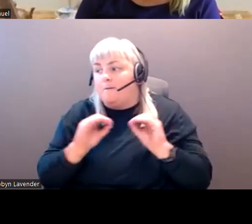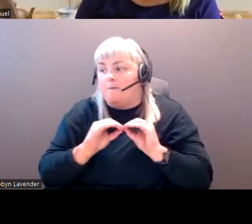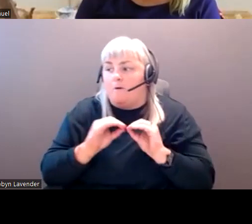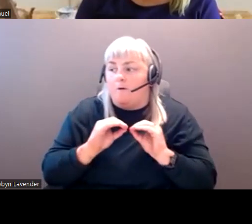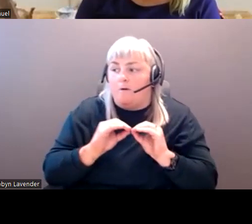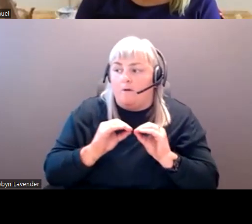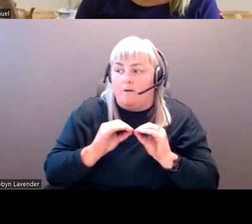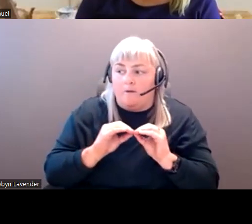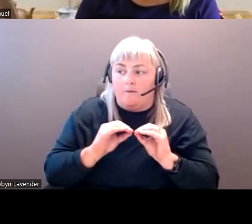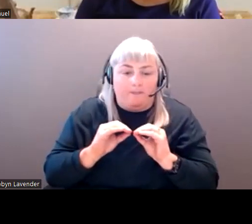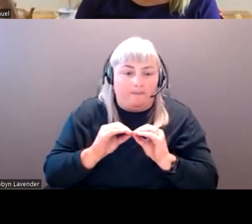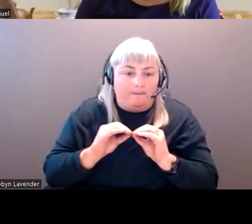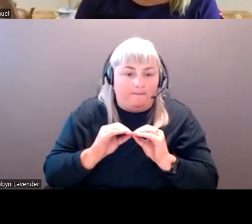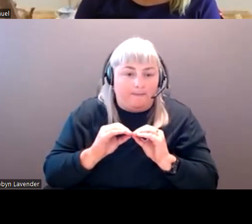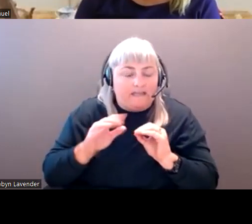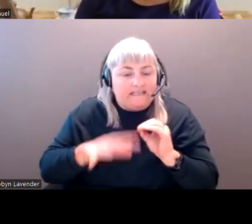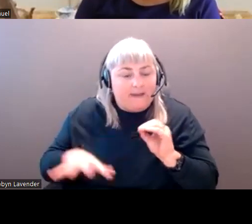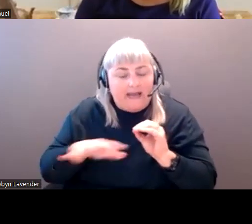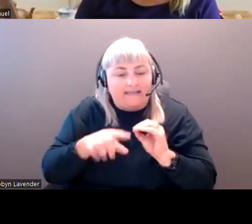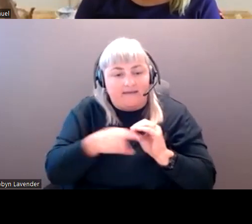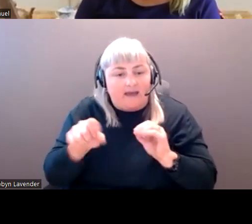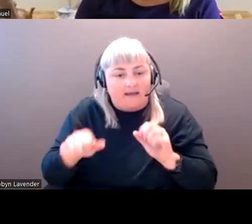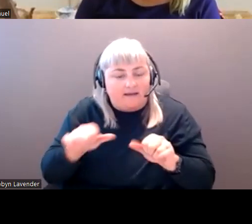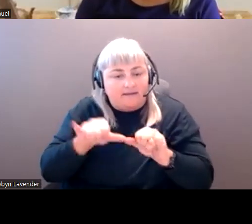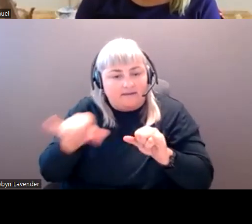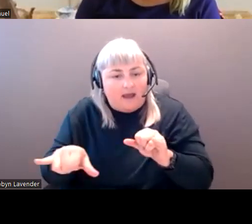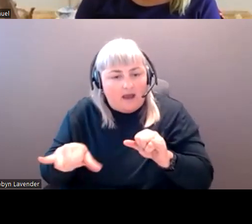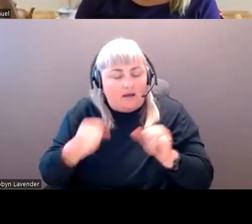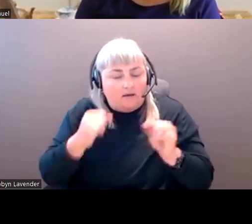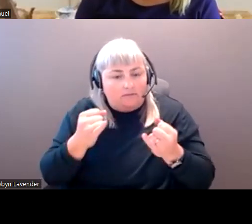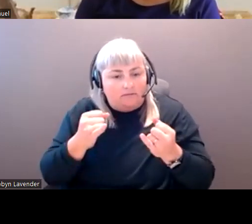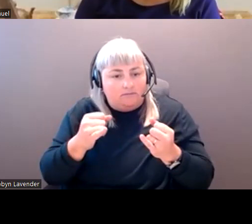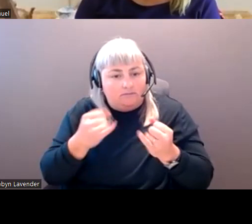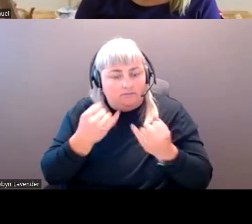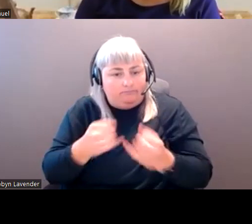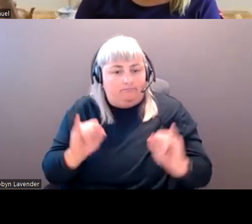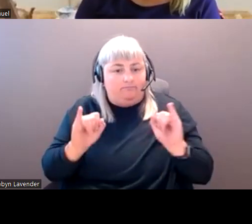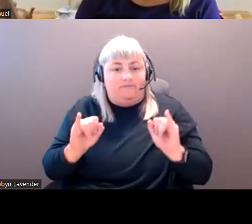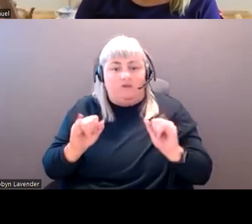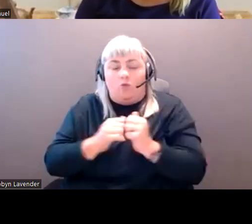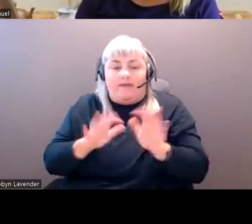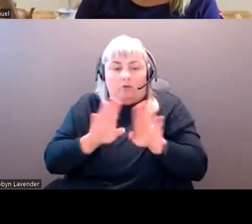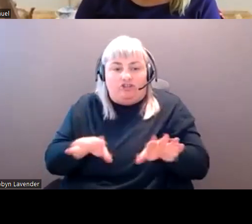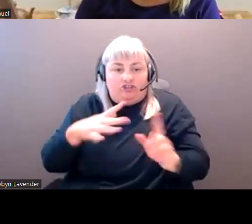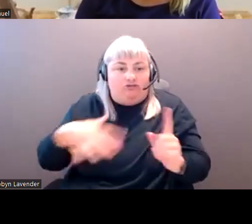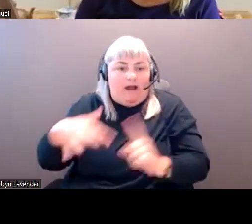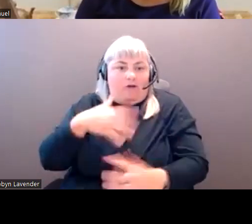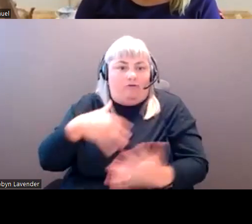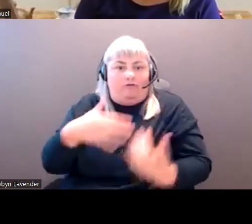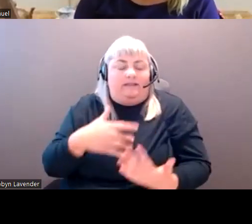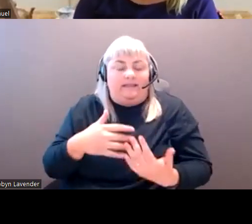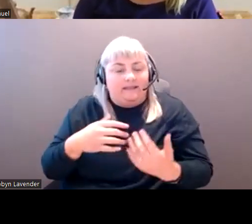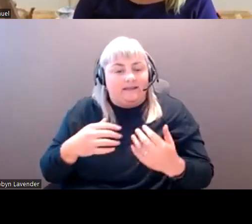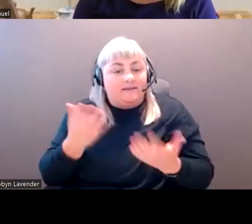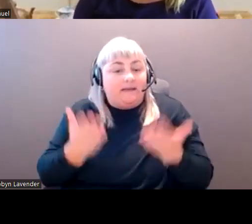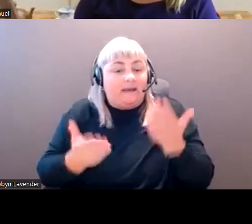a space where they can be by themselves, knowing that a shelter space can be overwhelming with children running around, that there might be additional